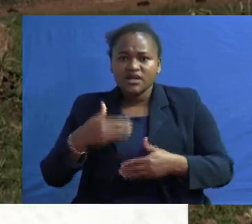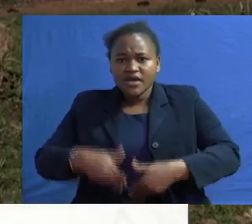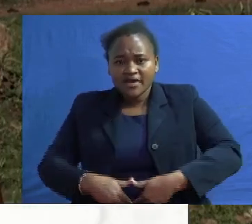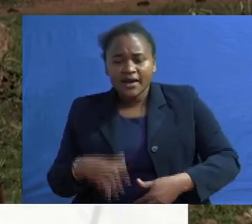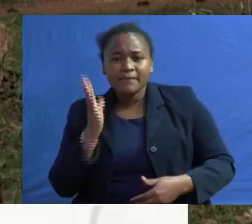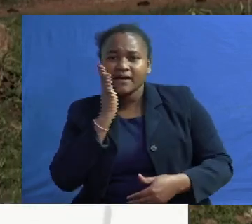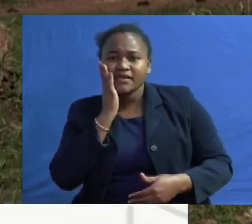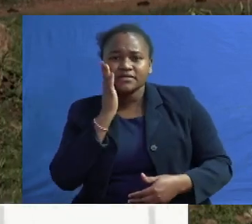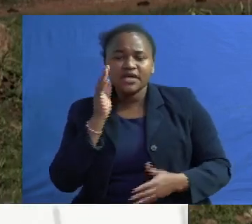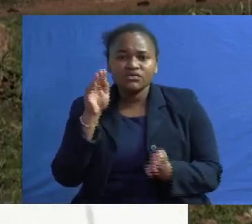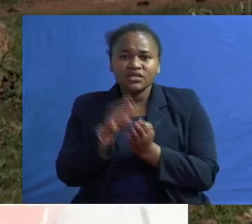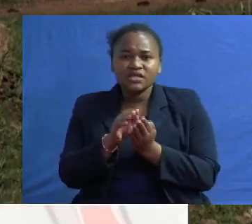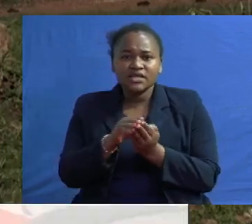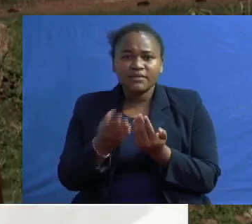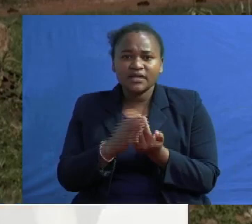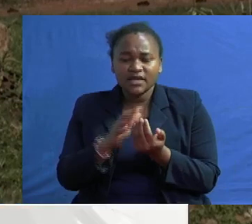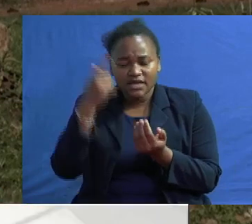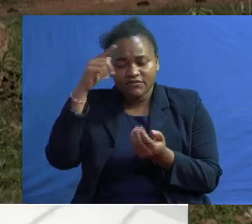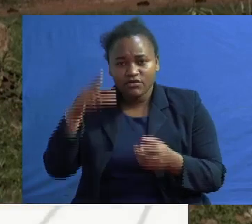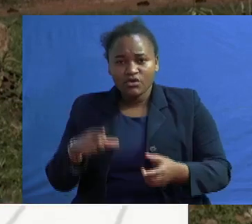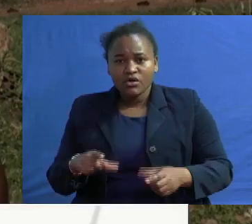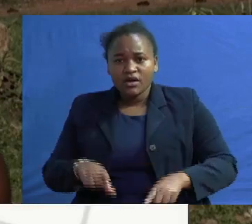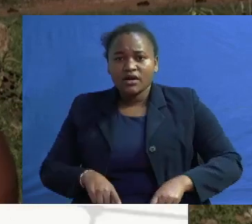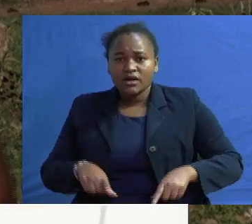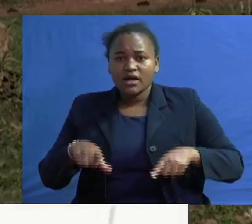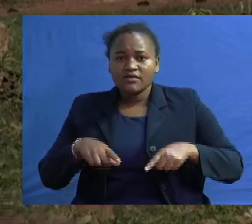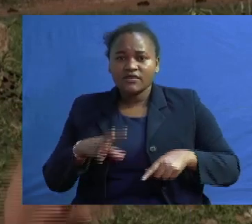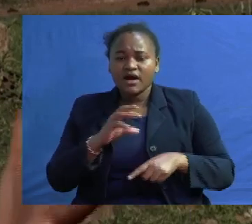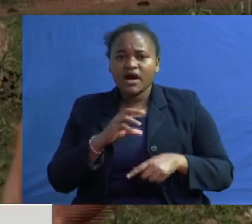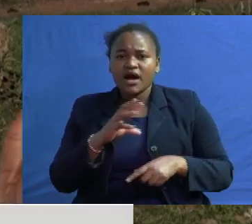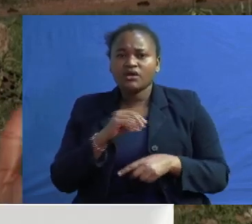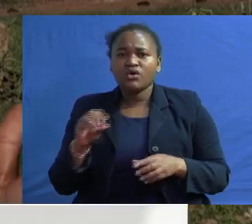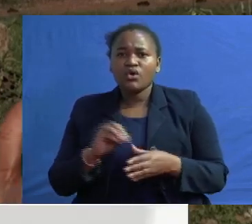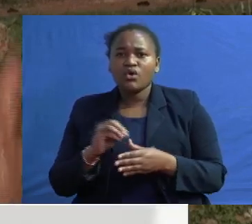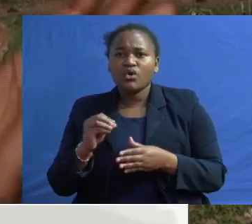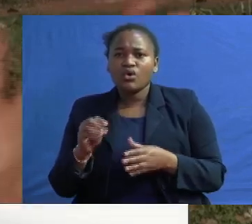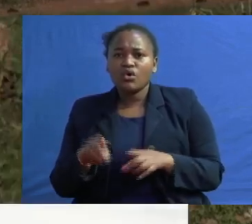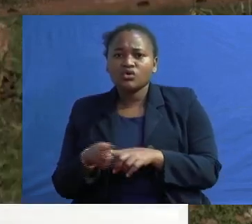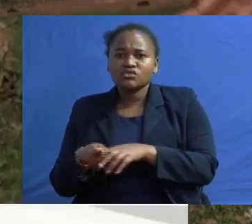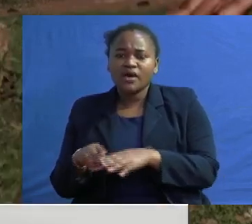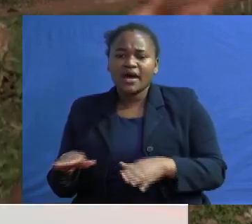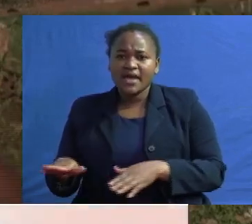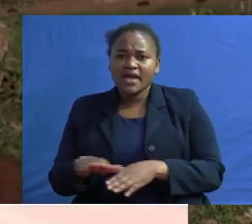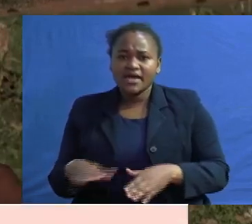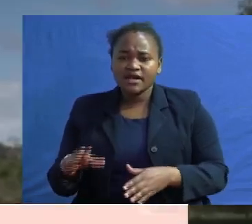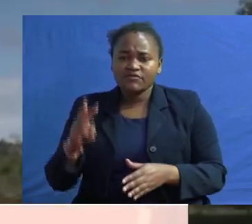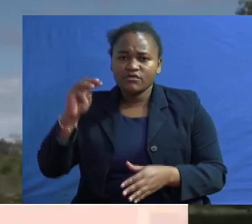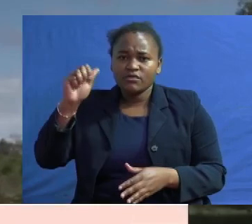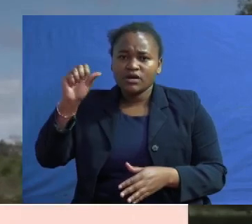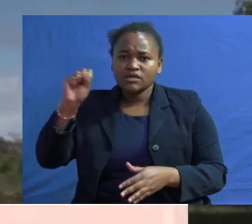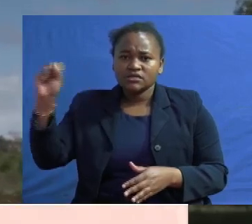kujimudu kimaisha na kuangalia watoto wao, na pia mahali nitakuwa na massage center kubwa yenye itaajiri watu